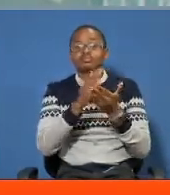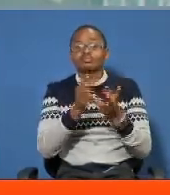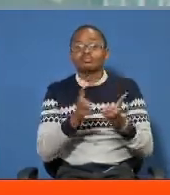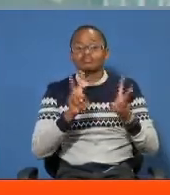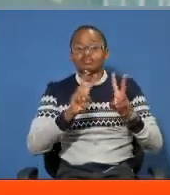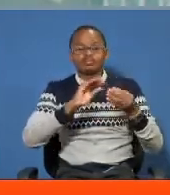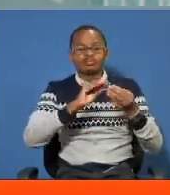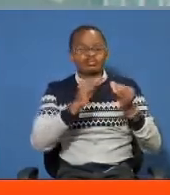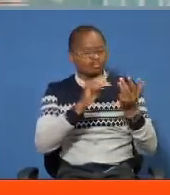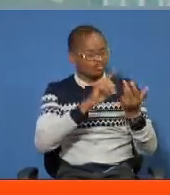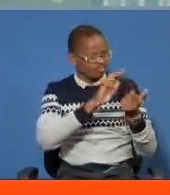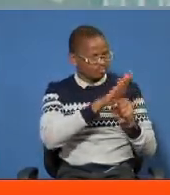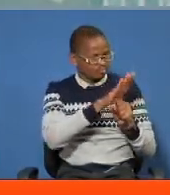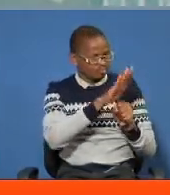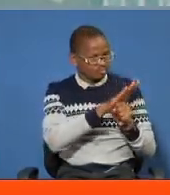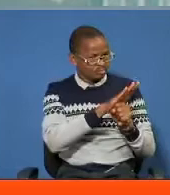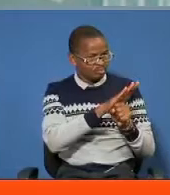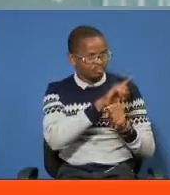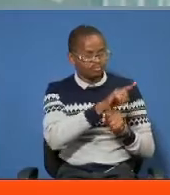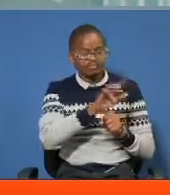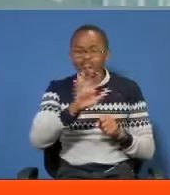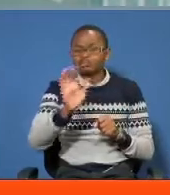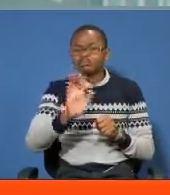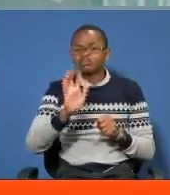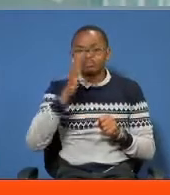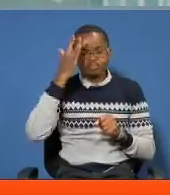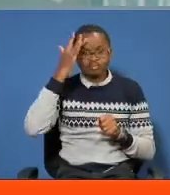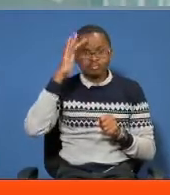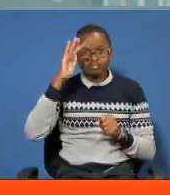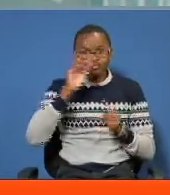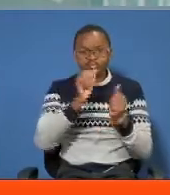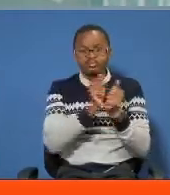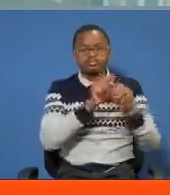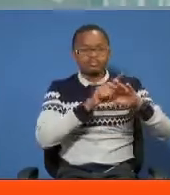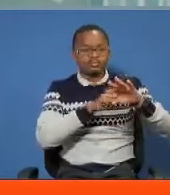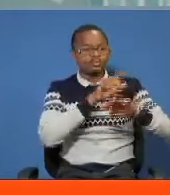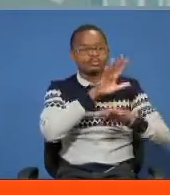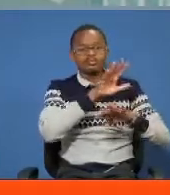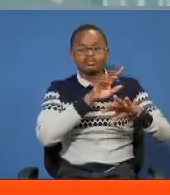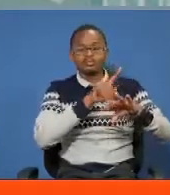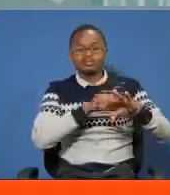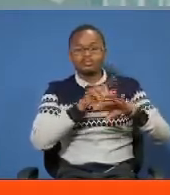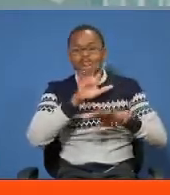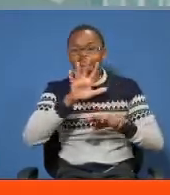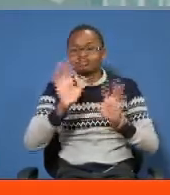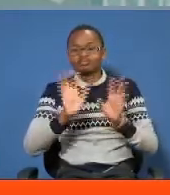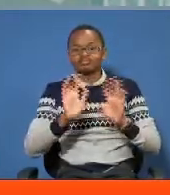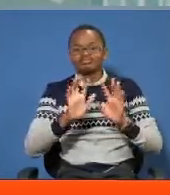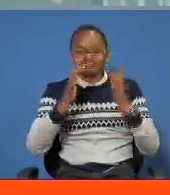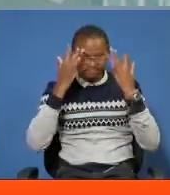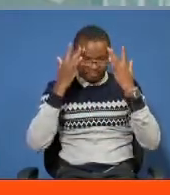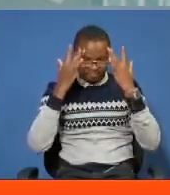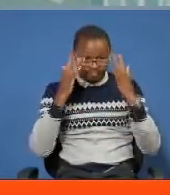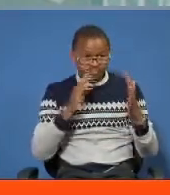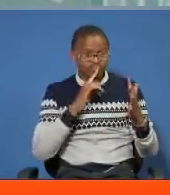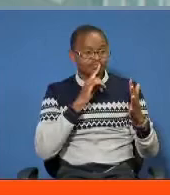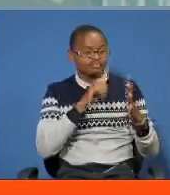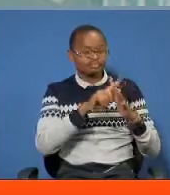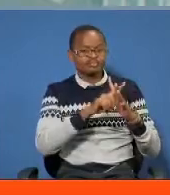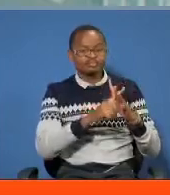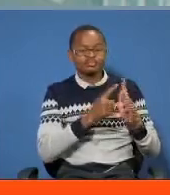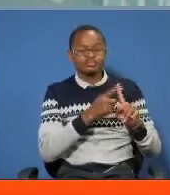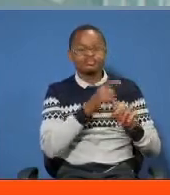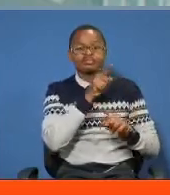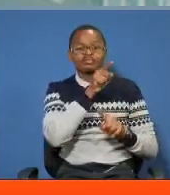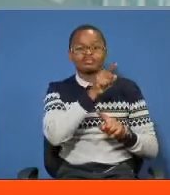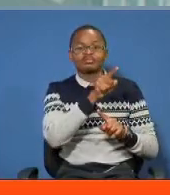some value created. How much value? It's neither here nor there. I don't know. It can be 10 times, 5 times, 4 times faster, whatever that is. So